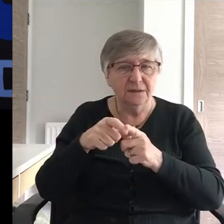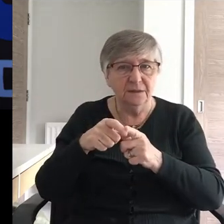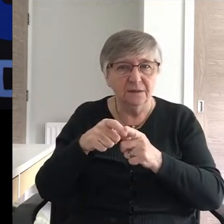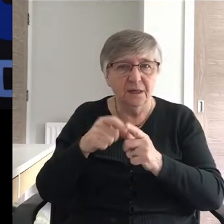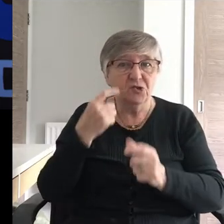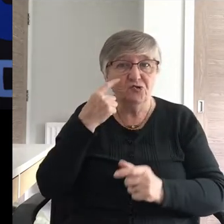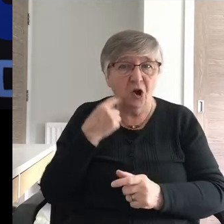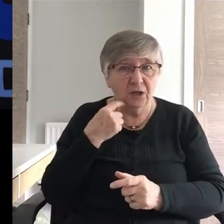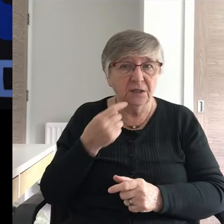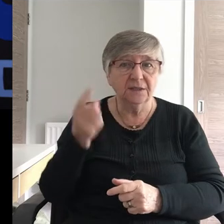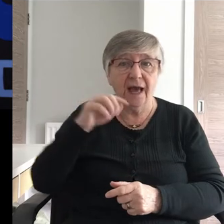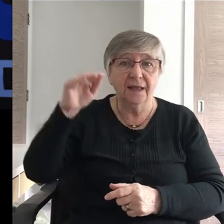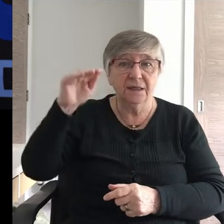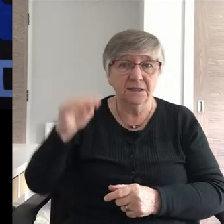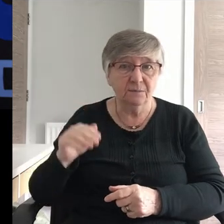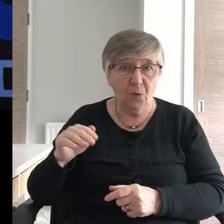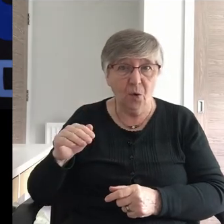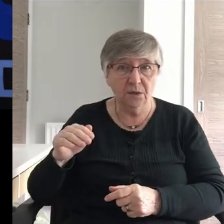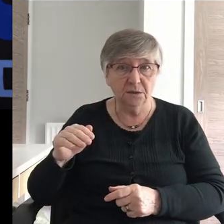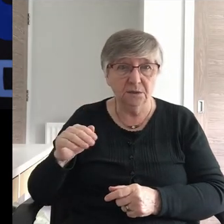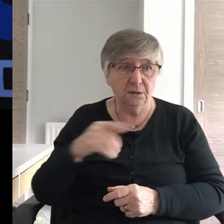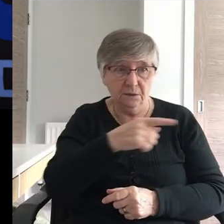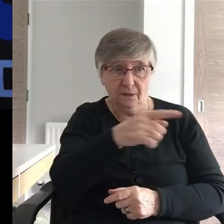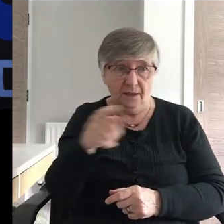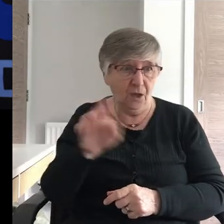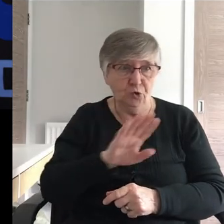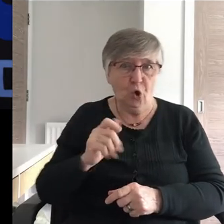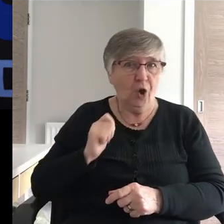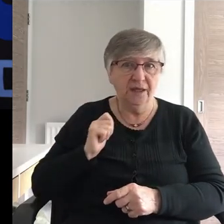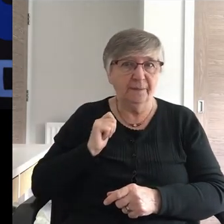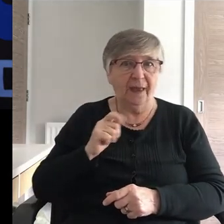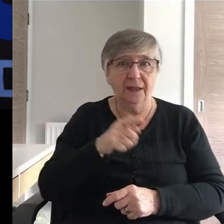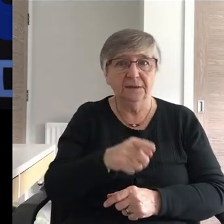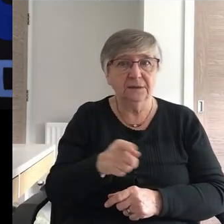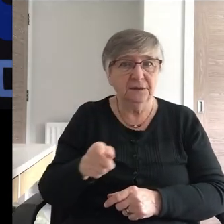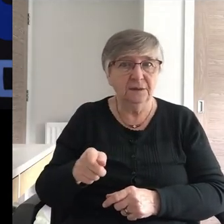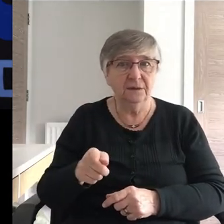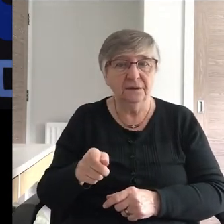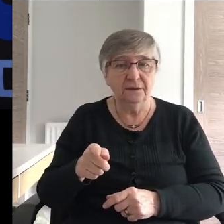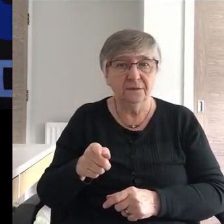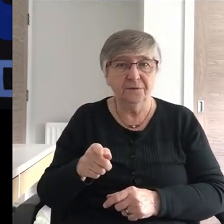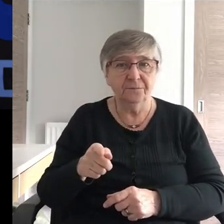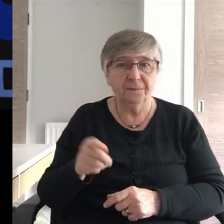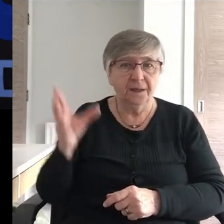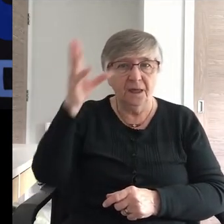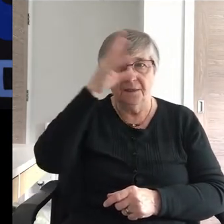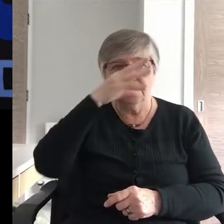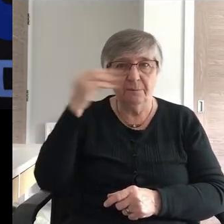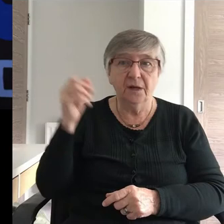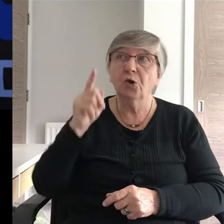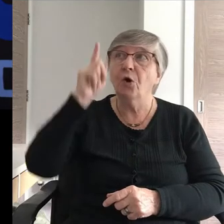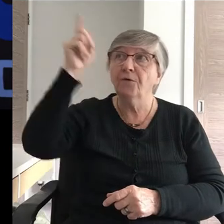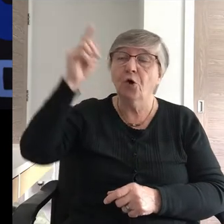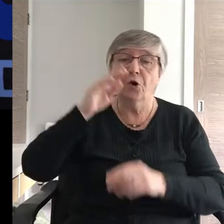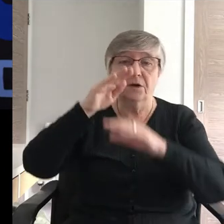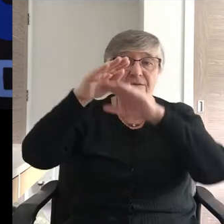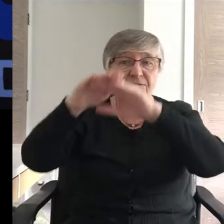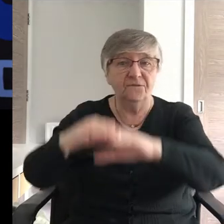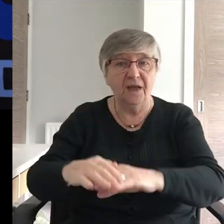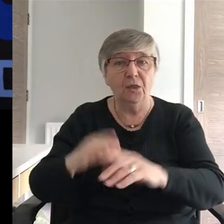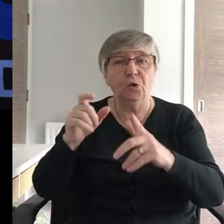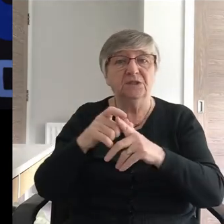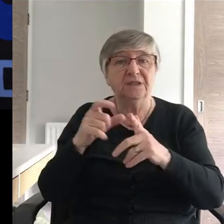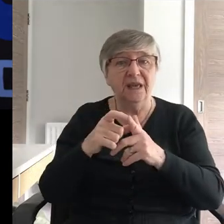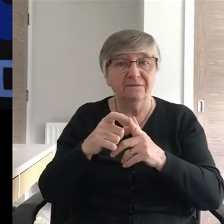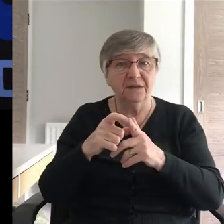smallest, the one least expected to find favor with the prophet. The Spirit of God fell upon him from that